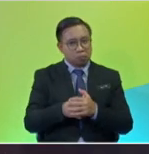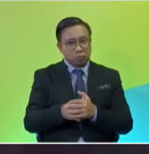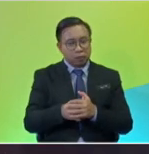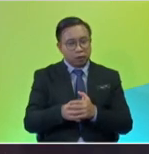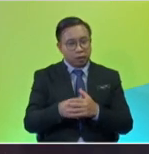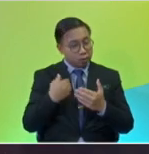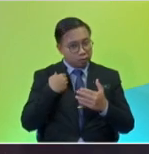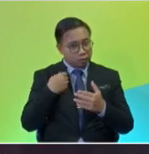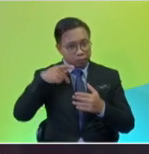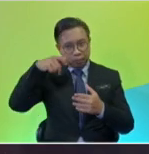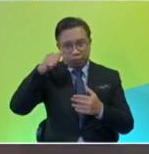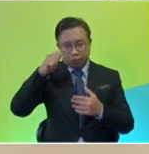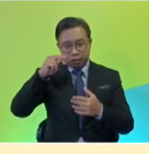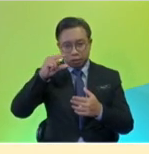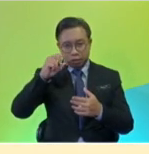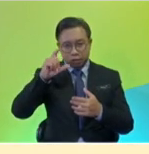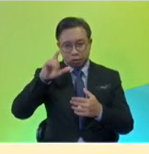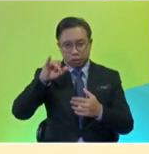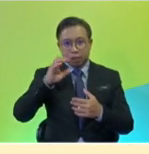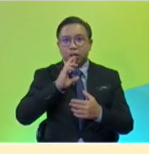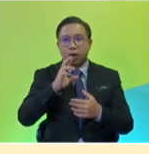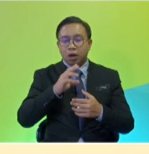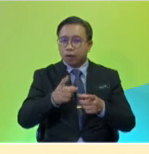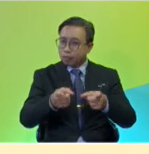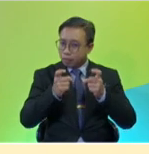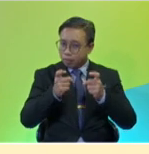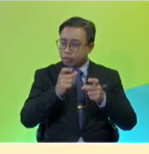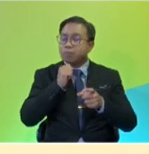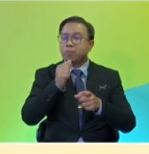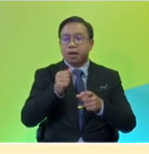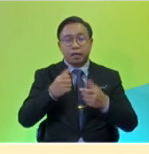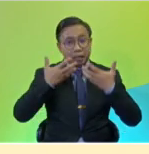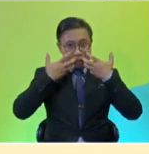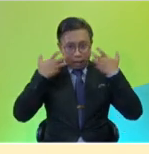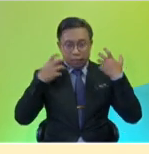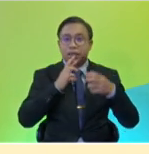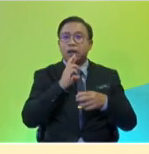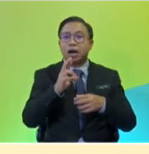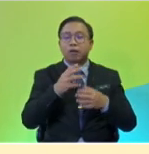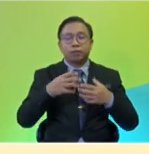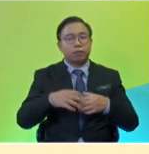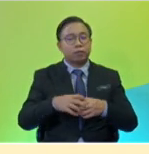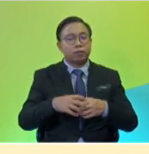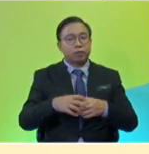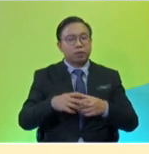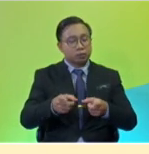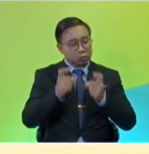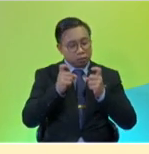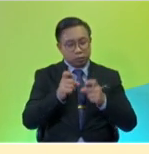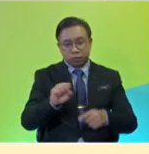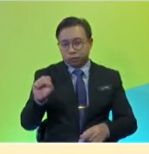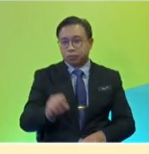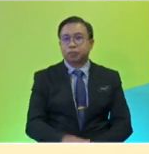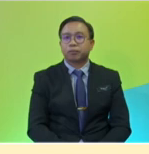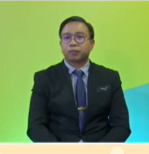yes, mm-hmm. but tigers are faster. Okay, next one. I'm going to compare